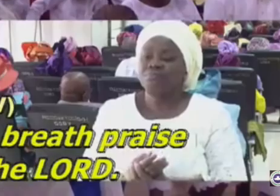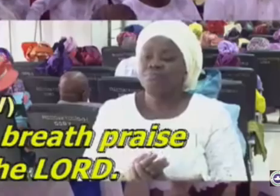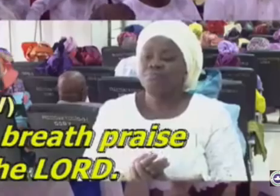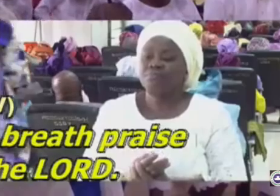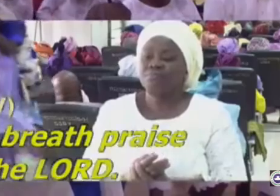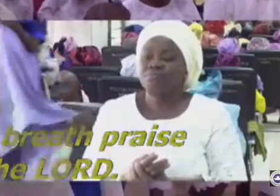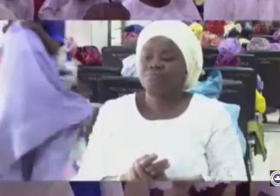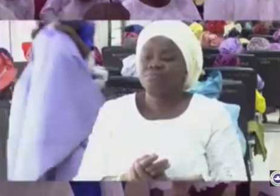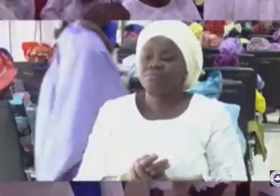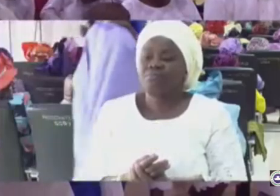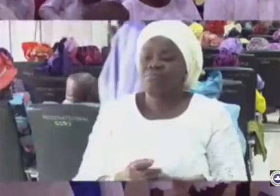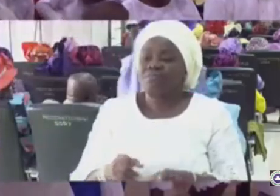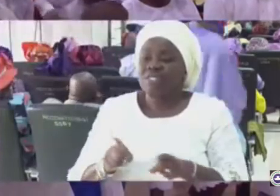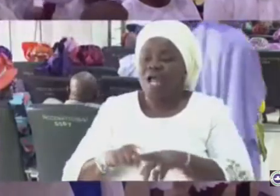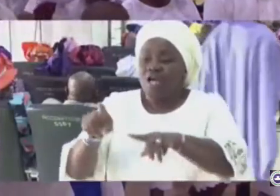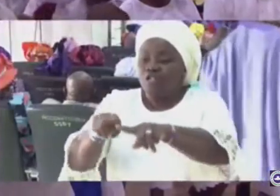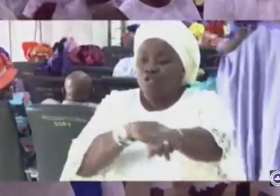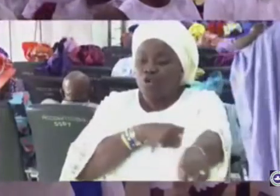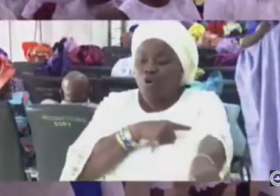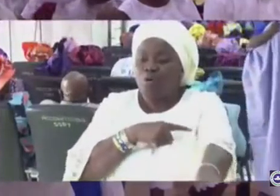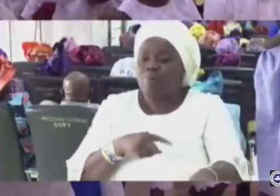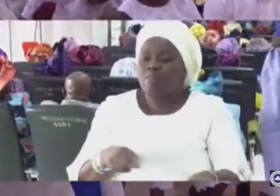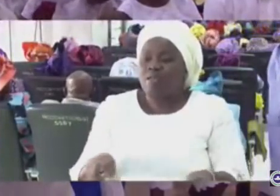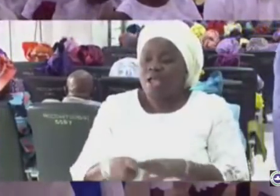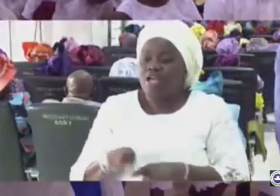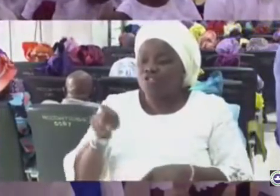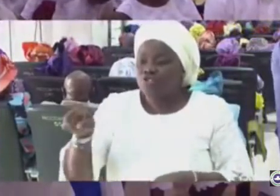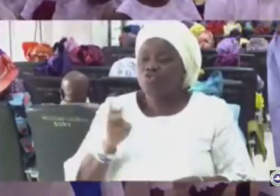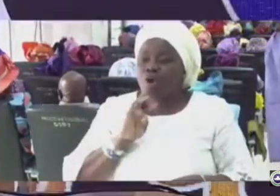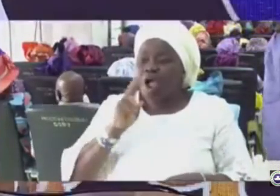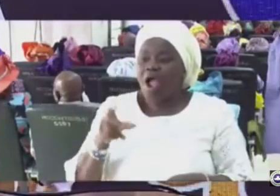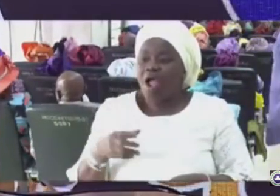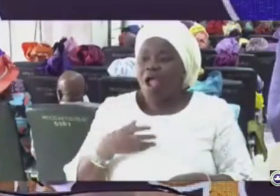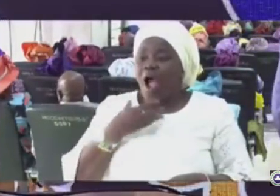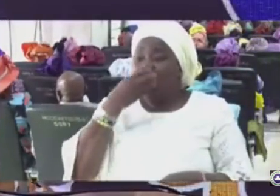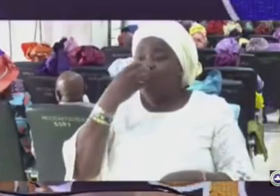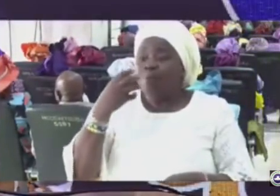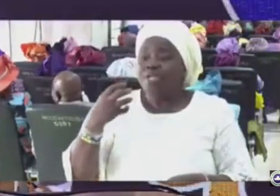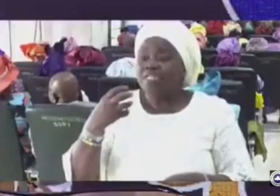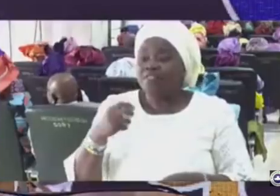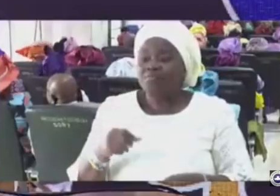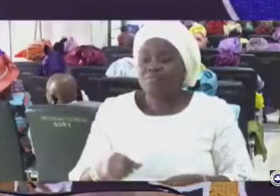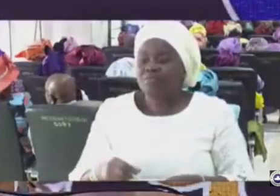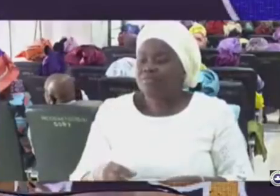As long as you are breathing, they can't bury you.